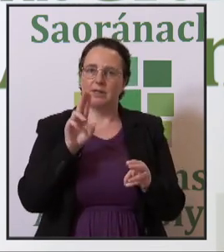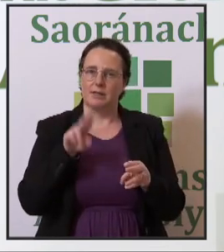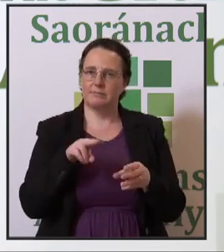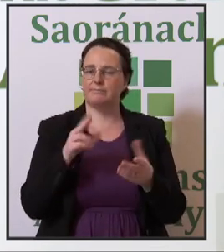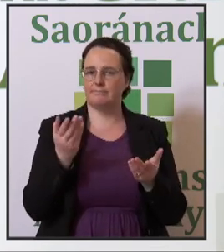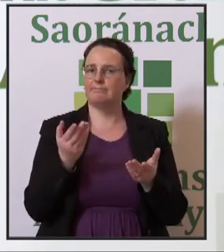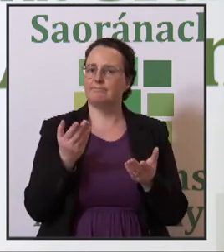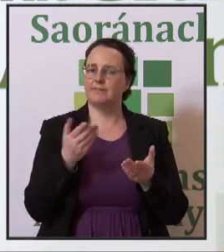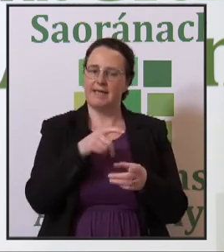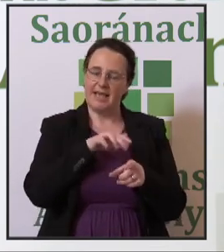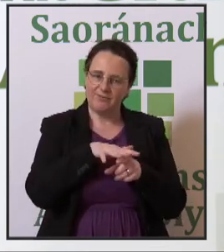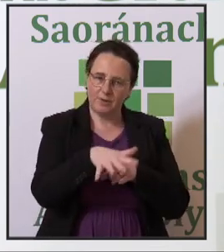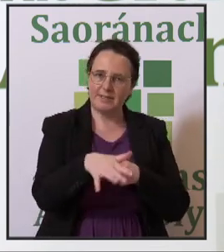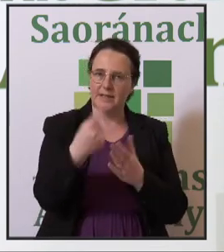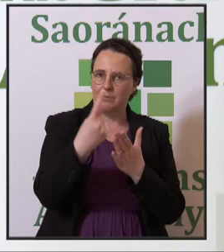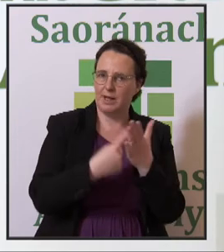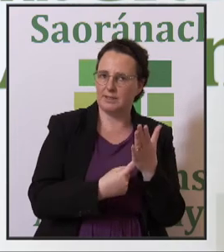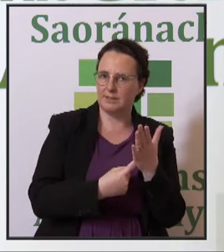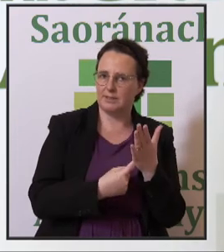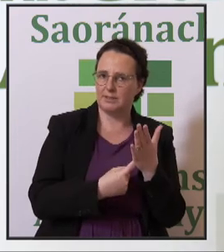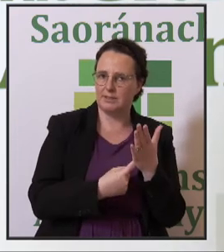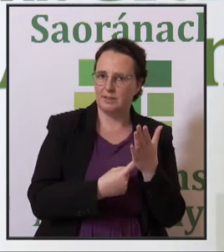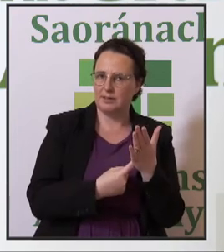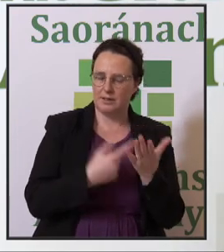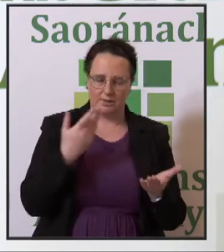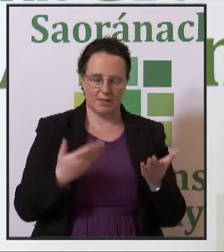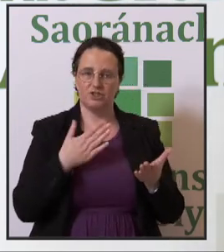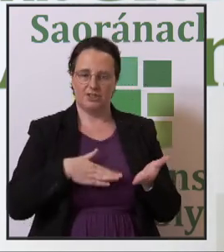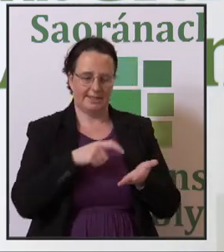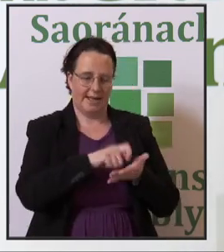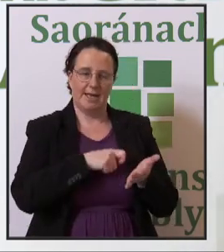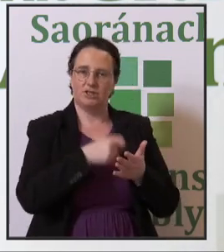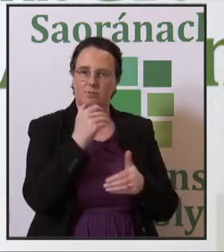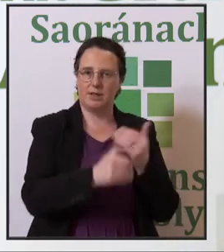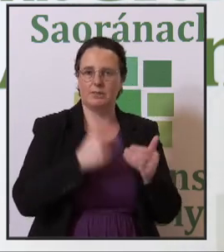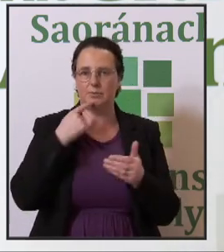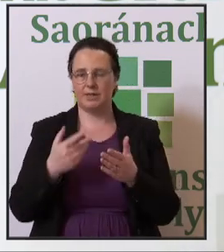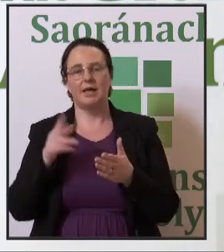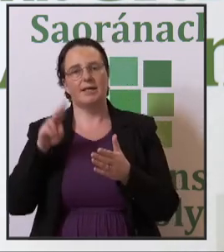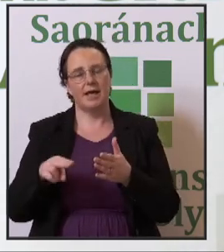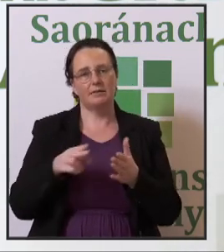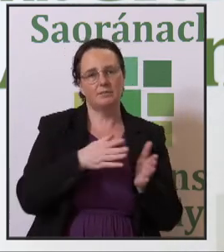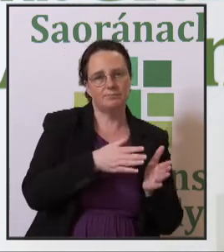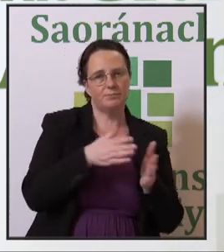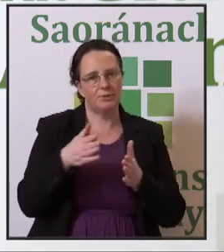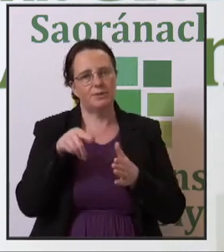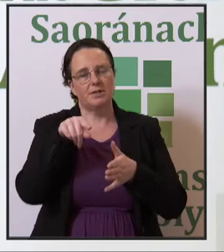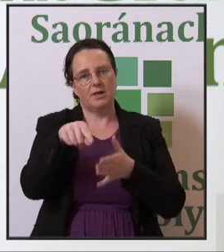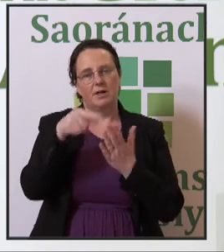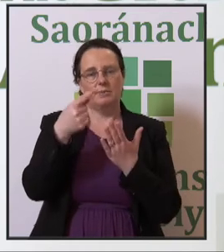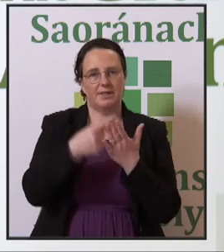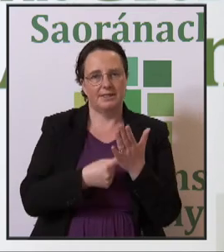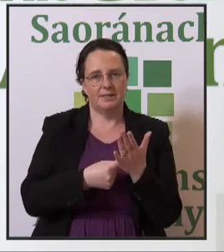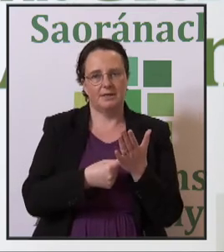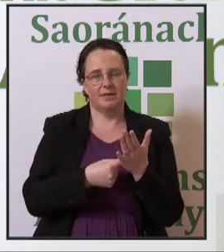citizen influence on policies above and beyond elections. They can help move politics and decision-making